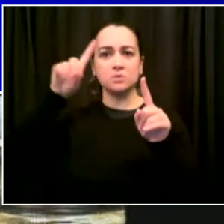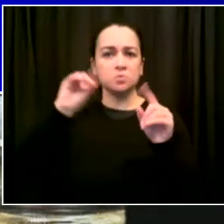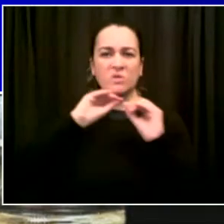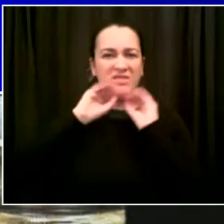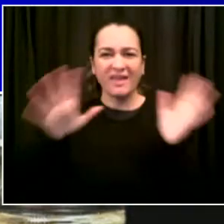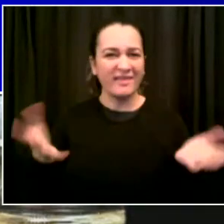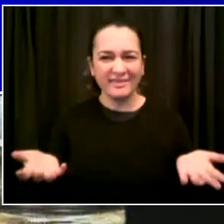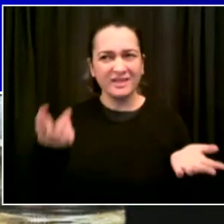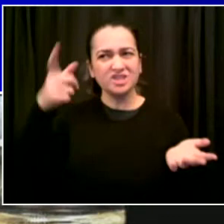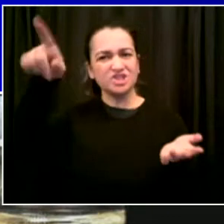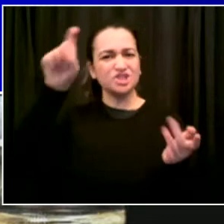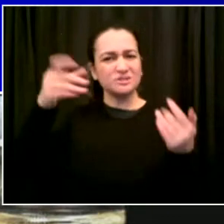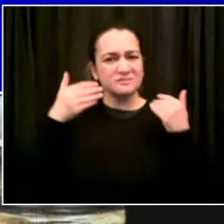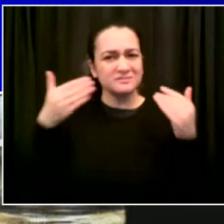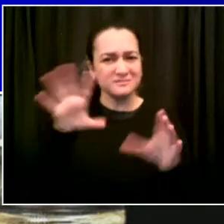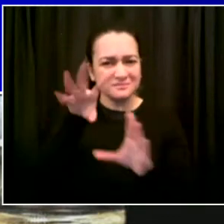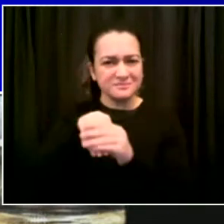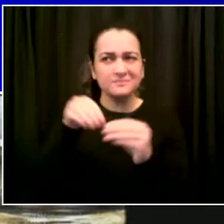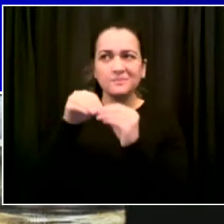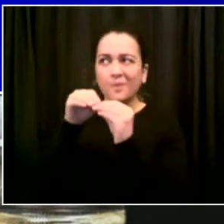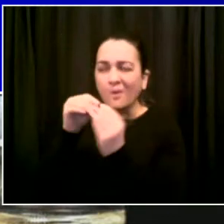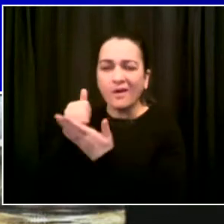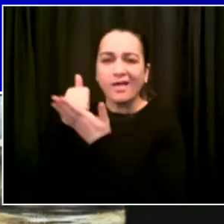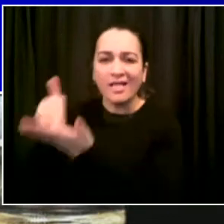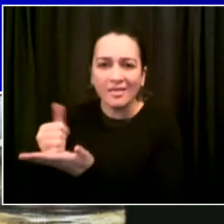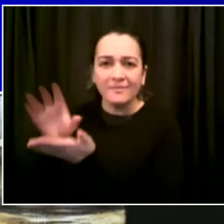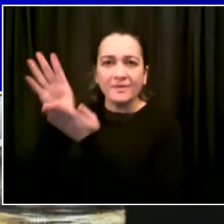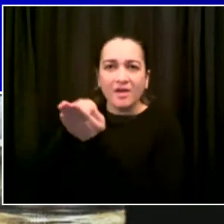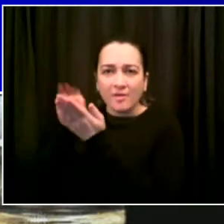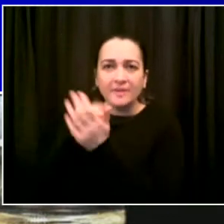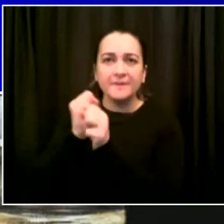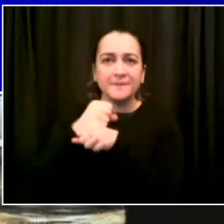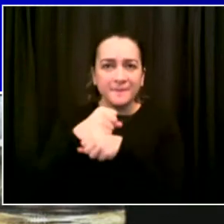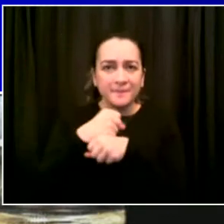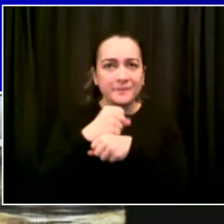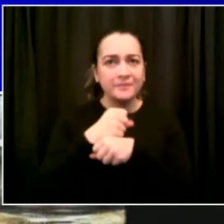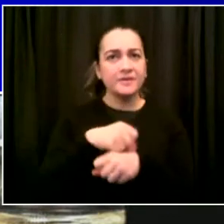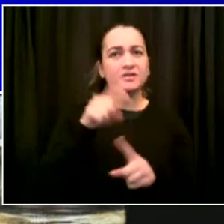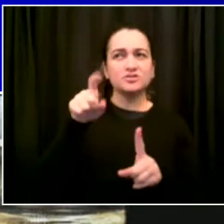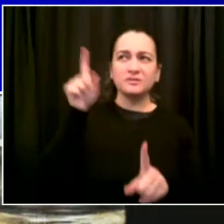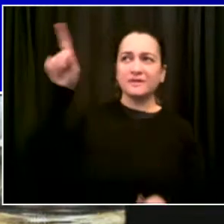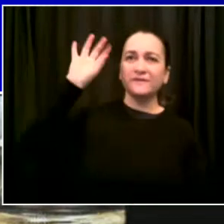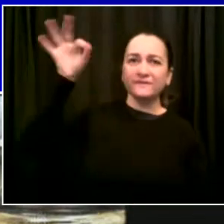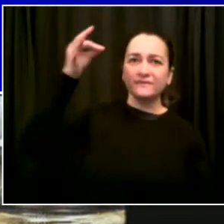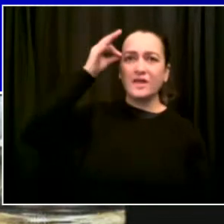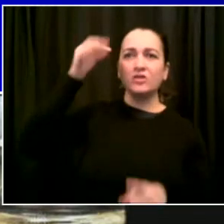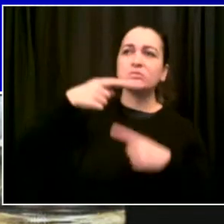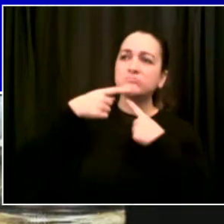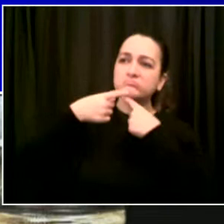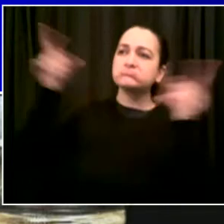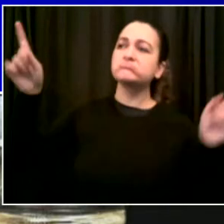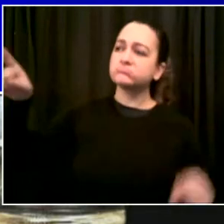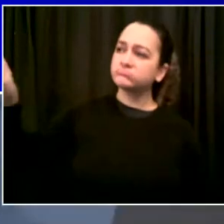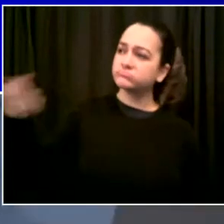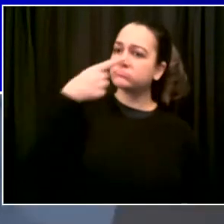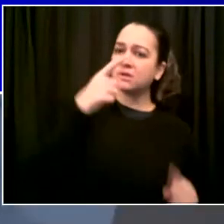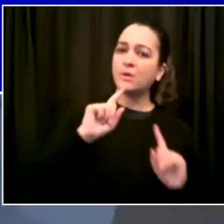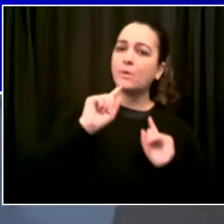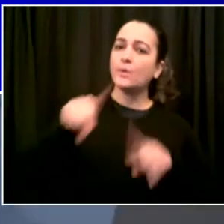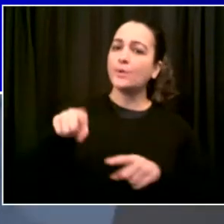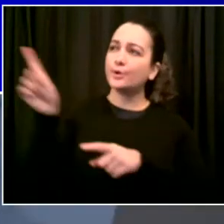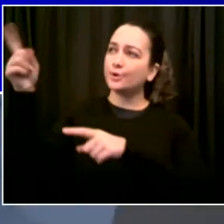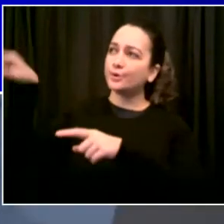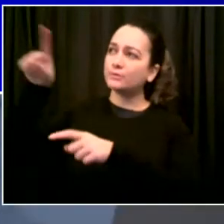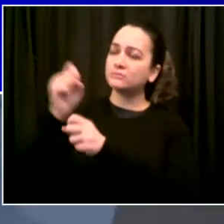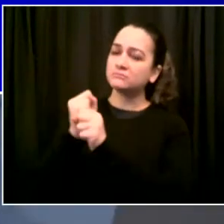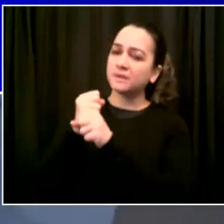way. When we get the vaccine, we here in New York City, like so many other parts of the country, we have the infrastructure, we have the people ready to go.